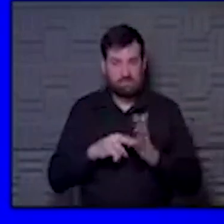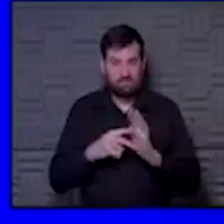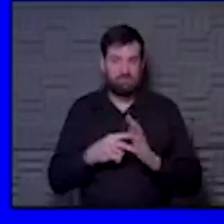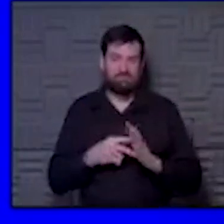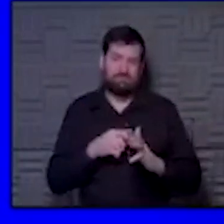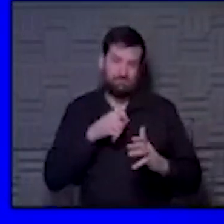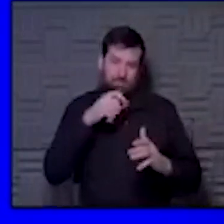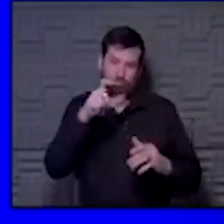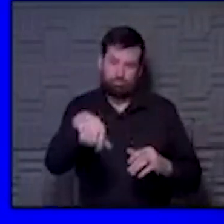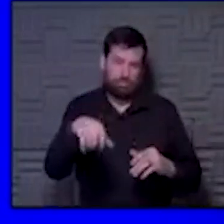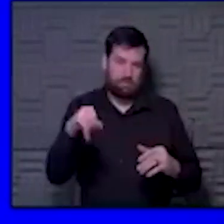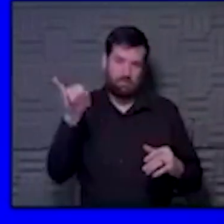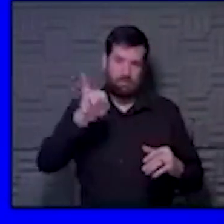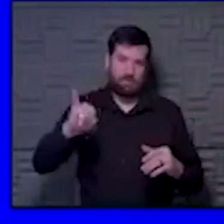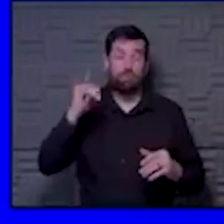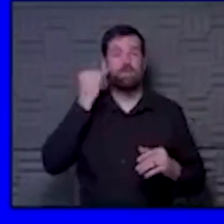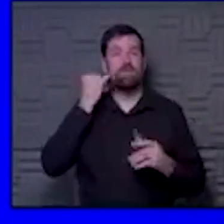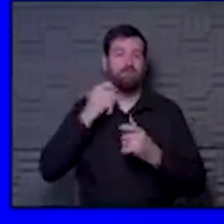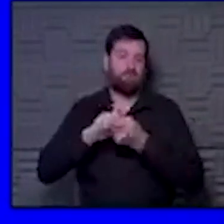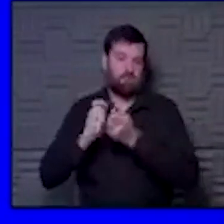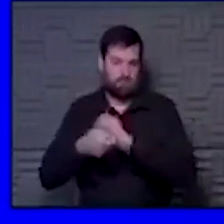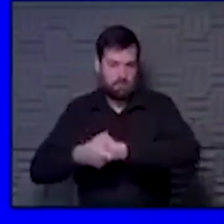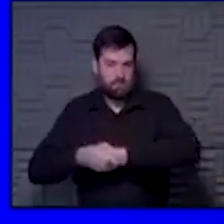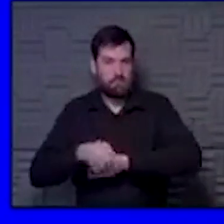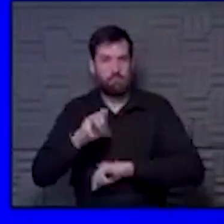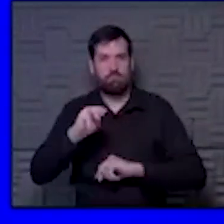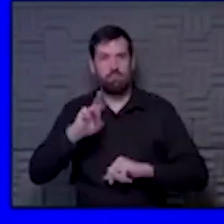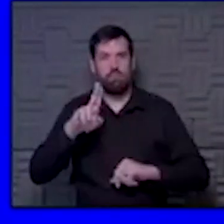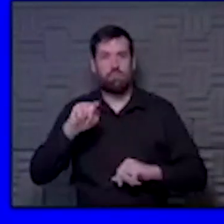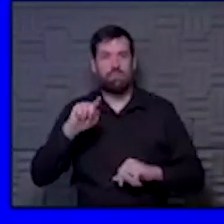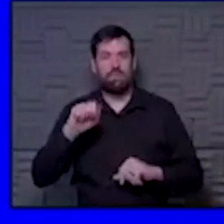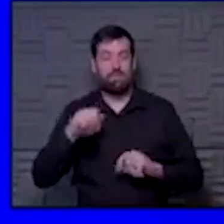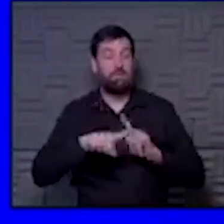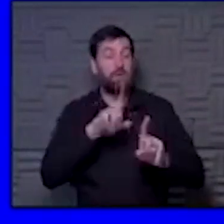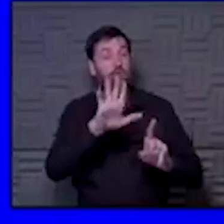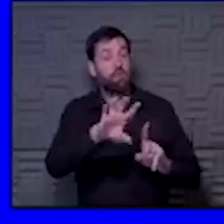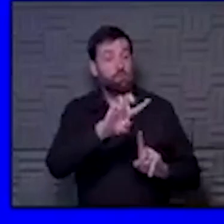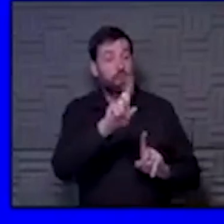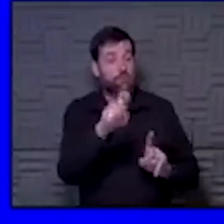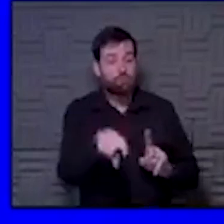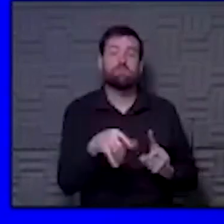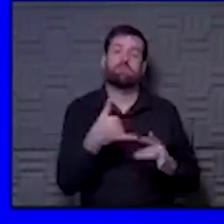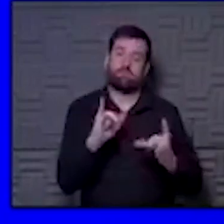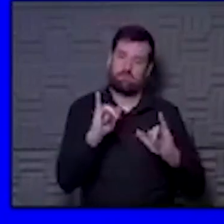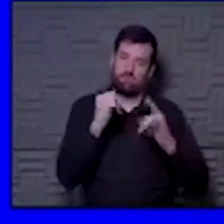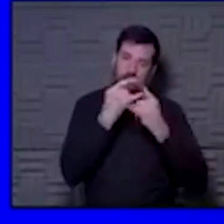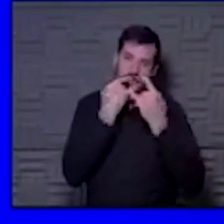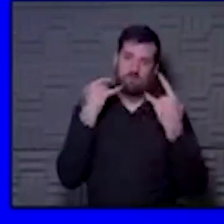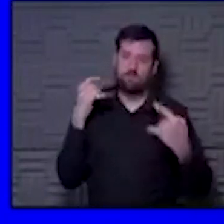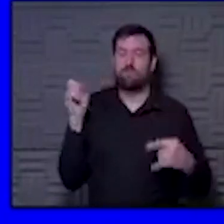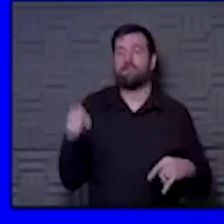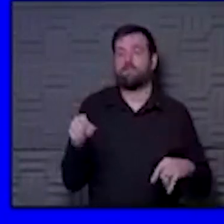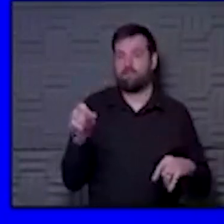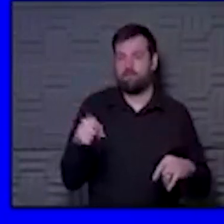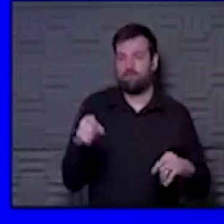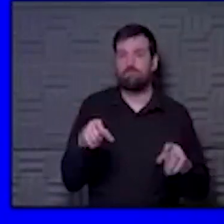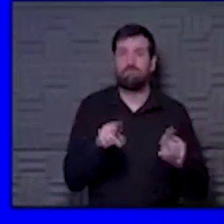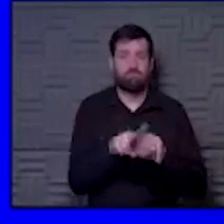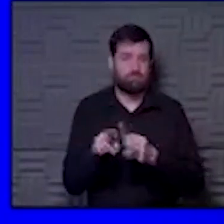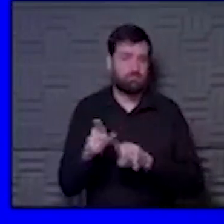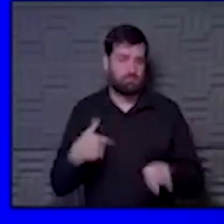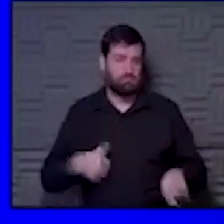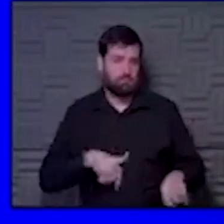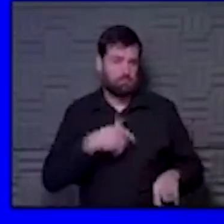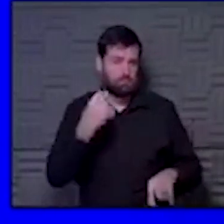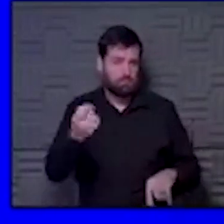get infected if there's mutation. But to go back to that original question, yes, you still need to wear the mask. We also understand